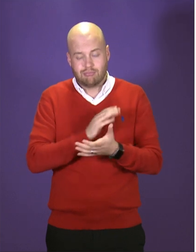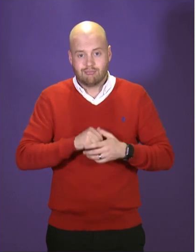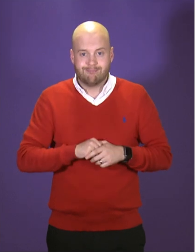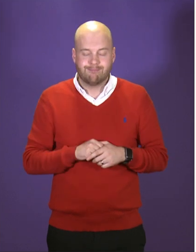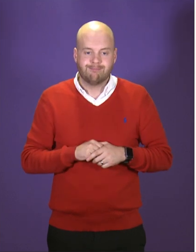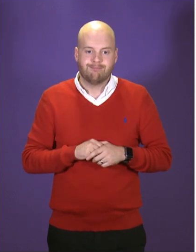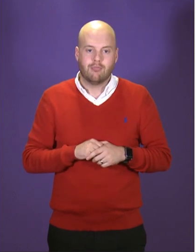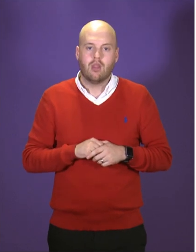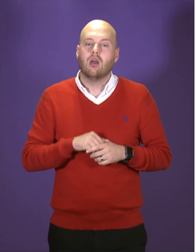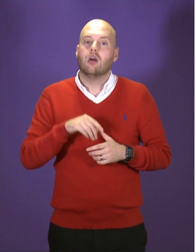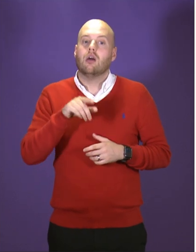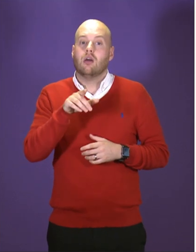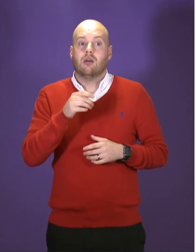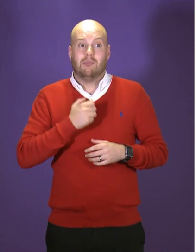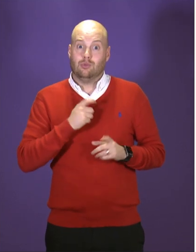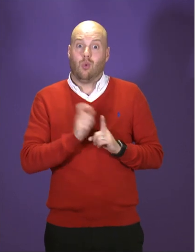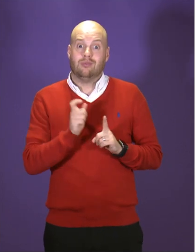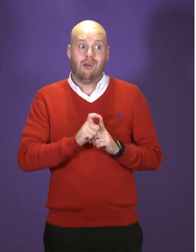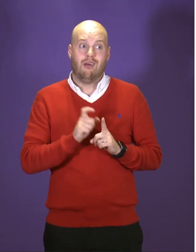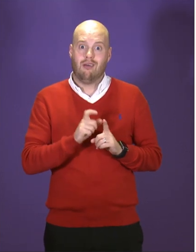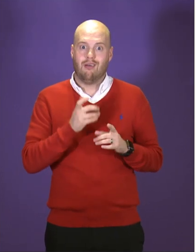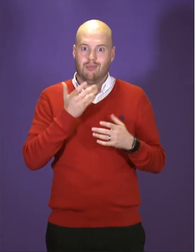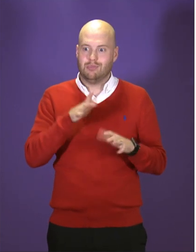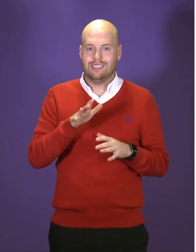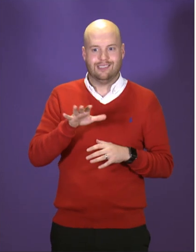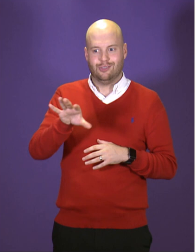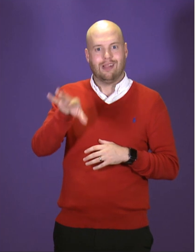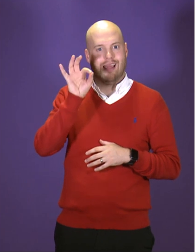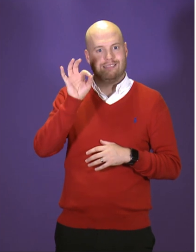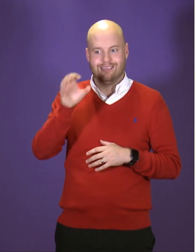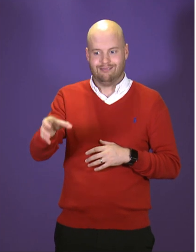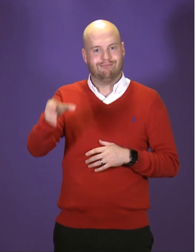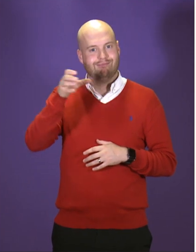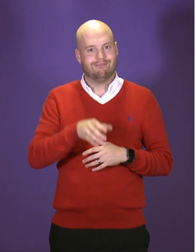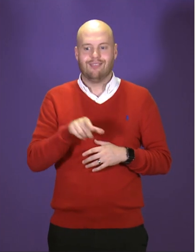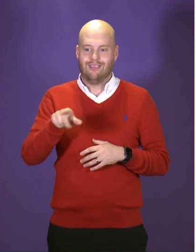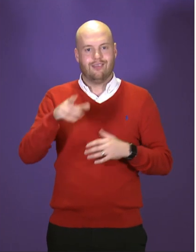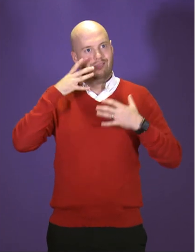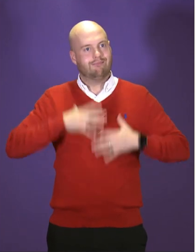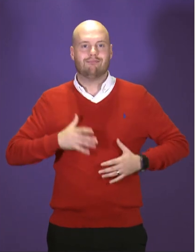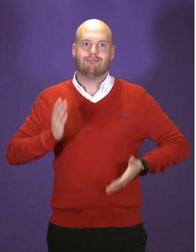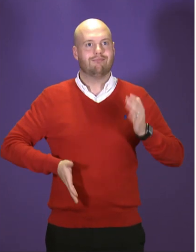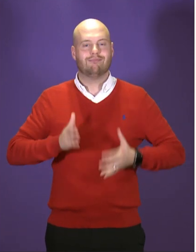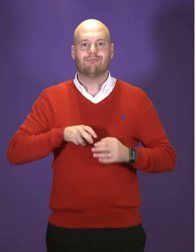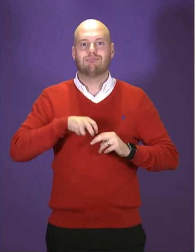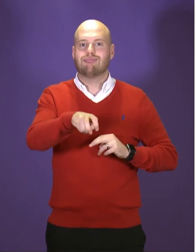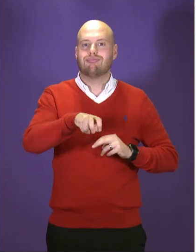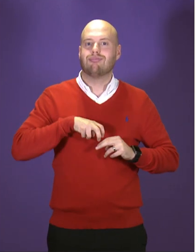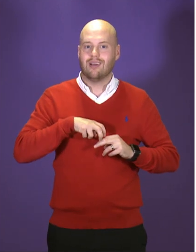completely anonymously, my daughter had been selected as the paradigmatic teenager, which was a surprise